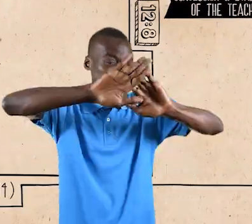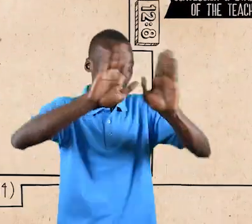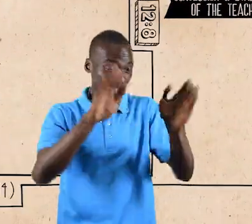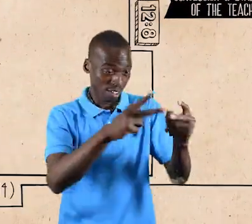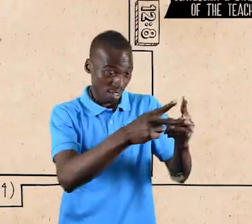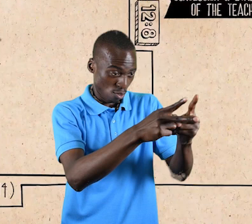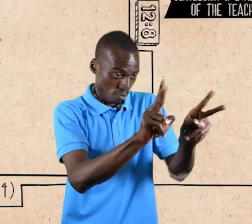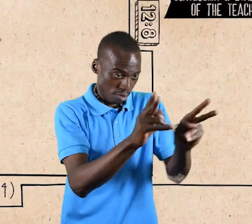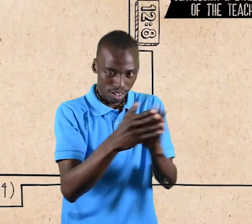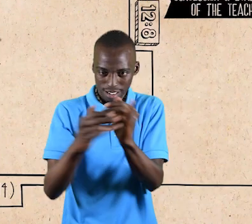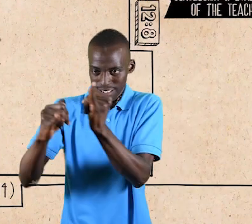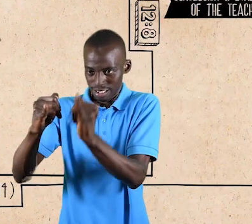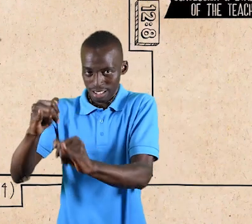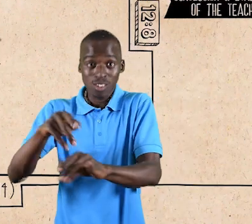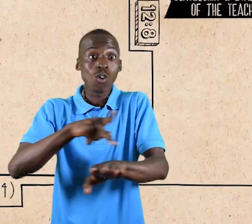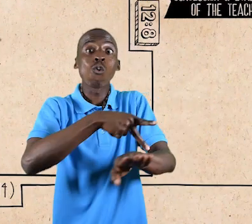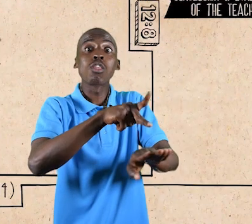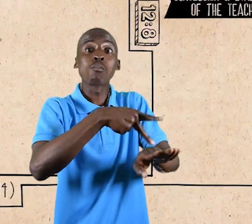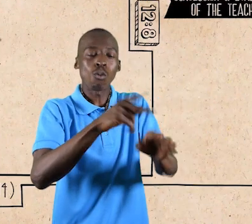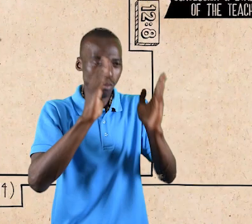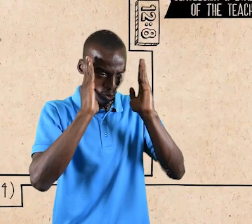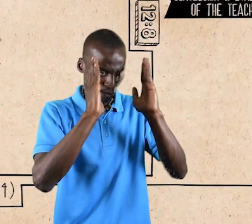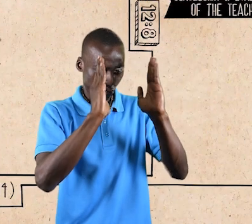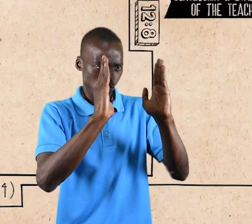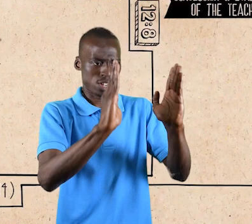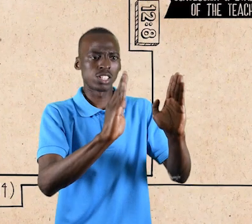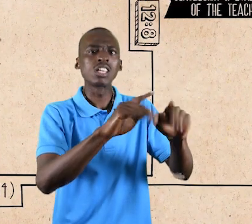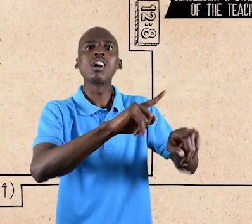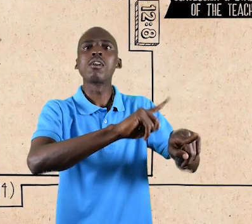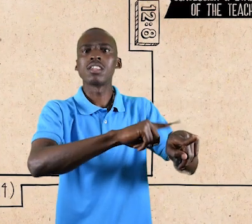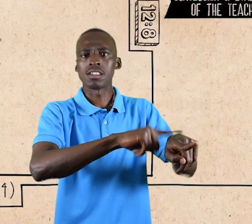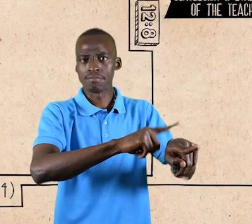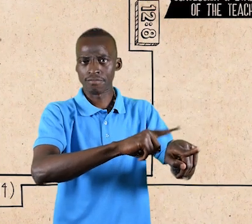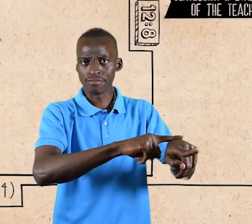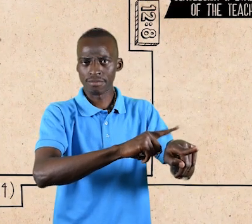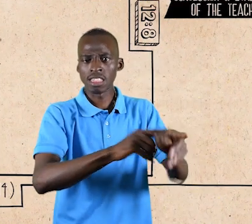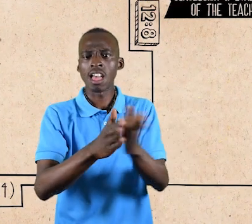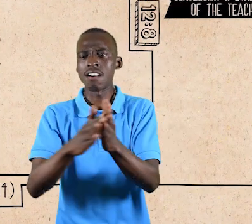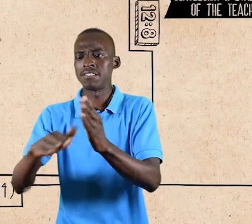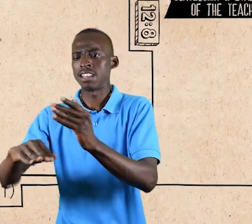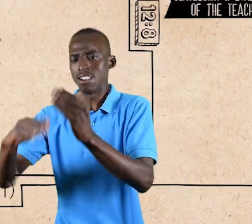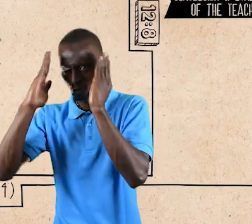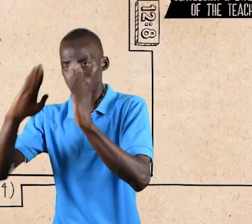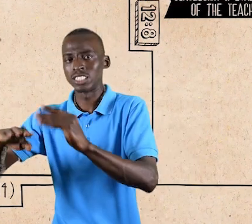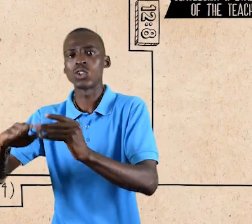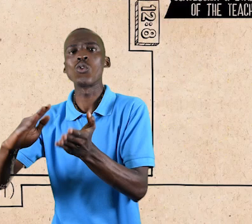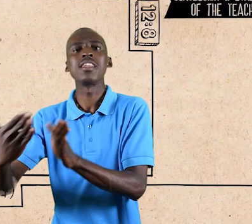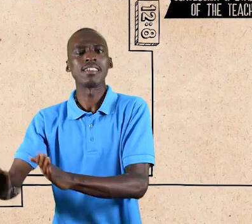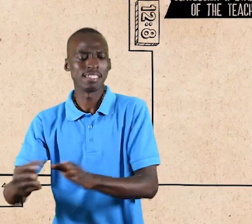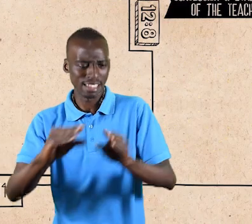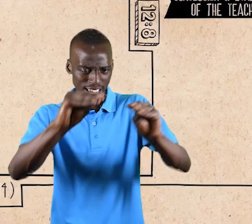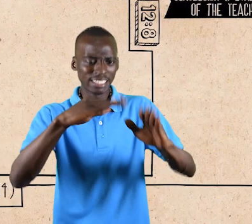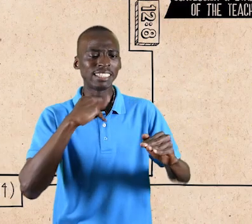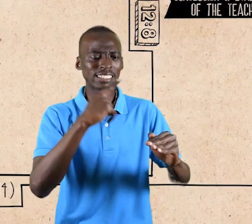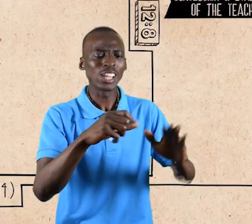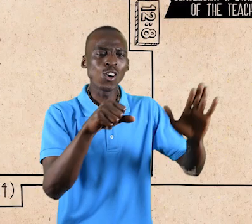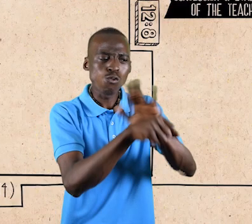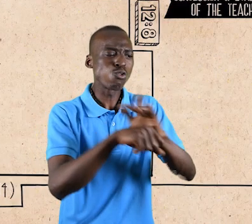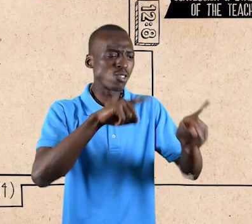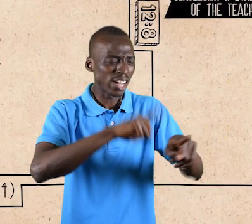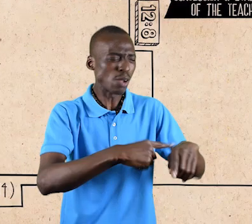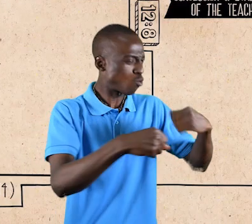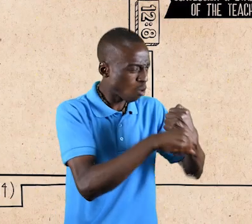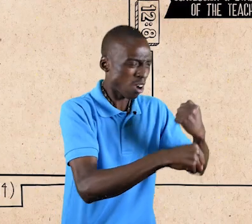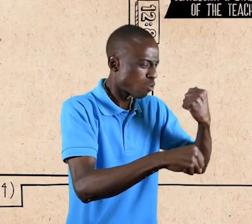opening and closing poems, which focus first of all on time and then on death. So the teacher says, you can spend your whole life working